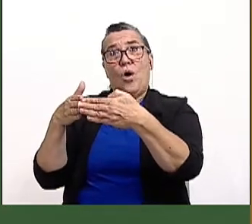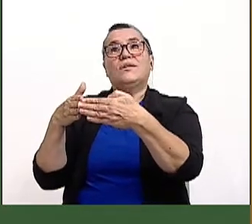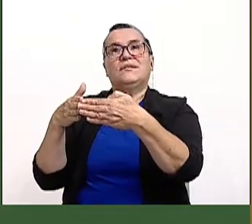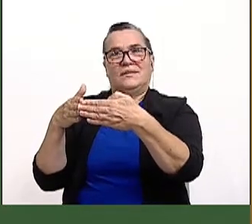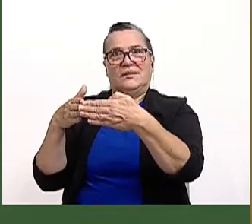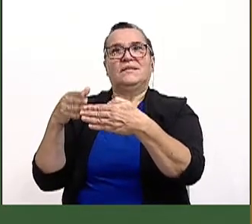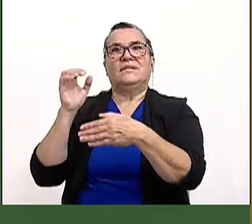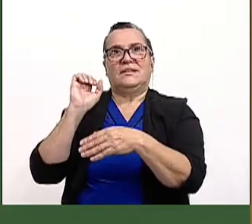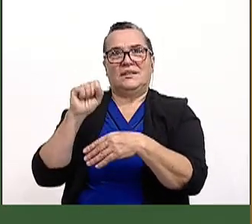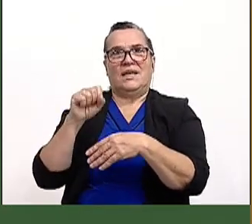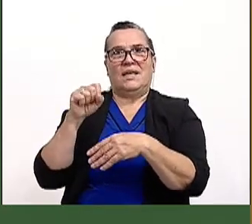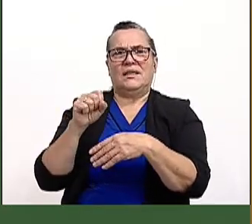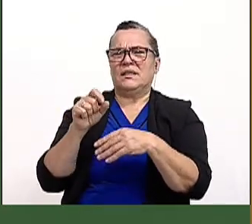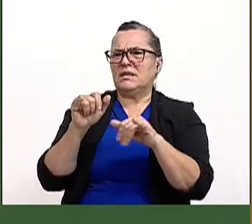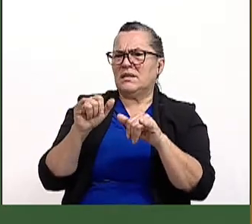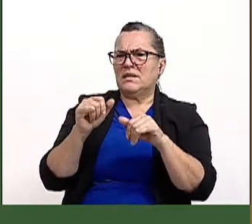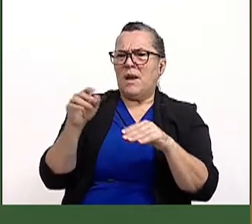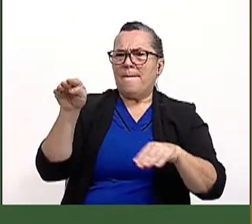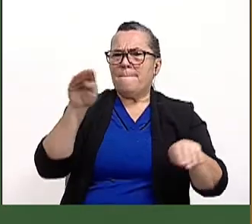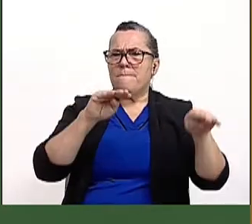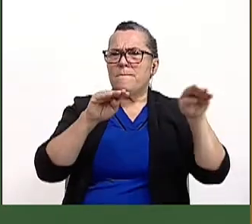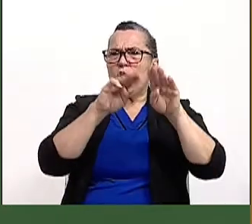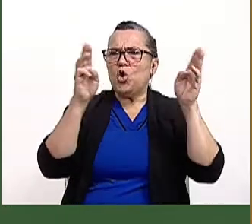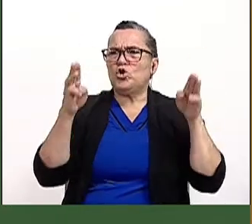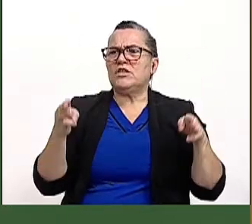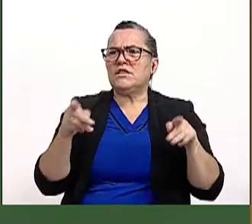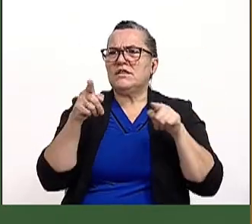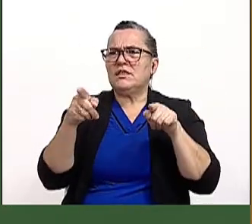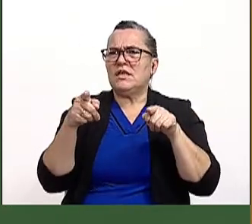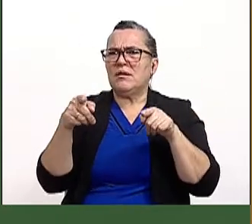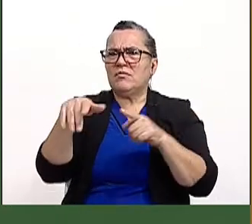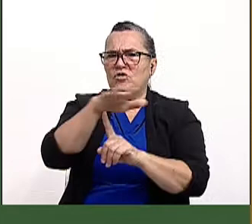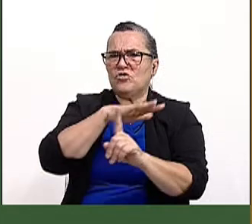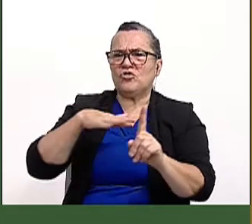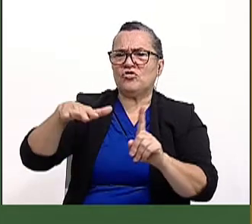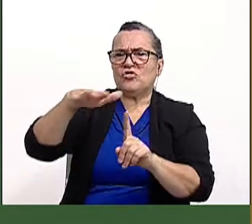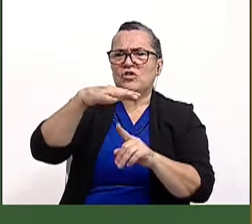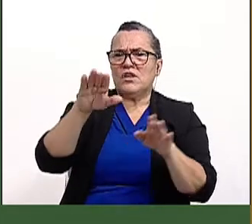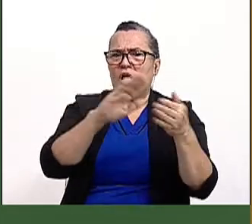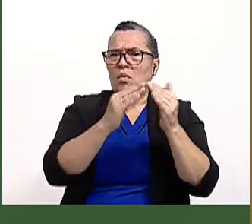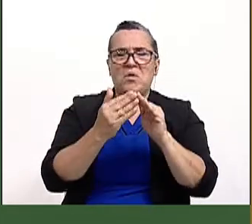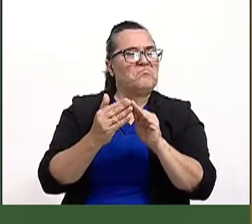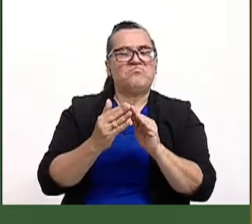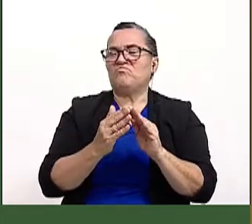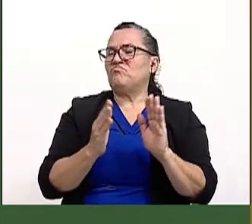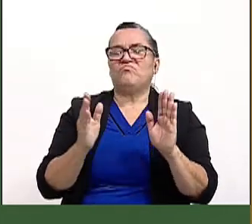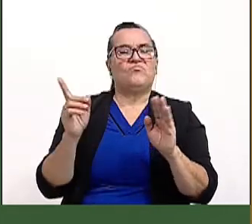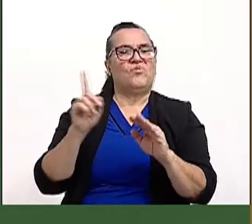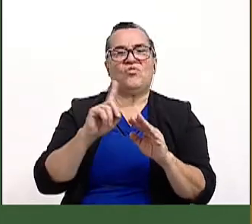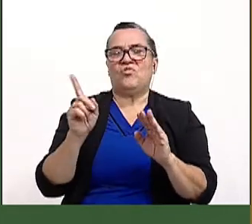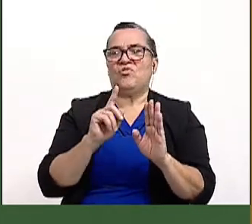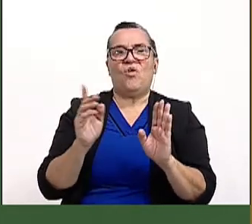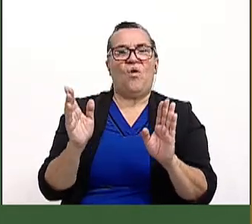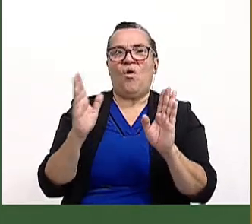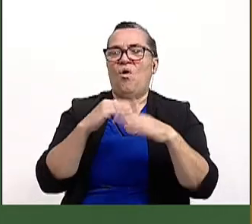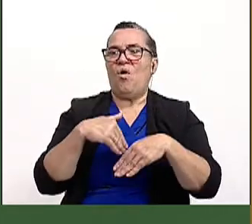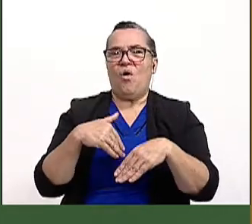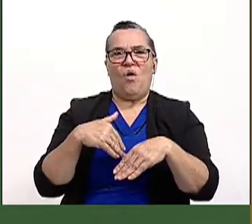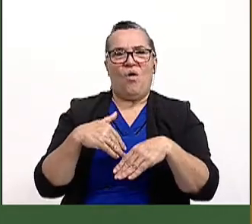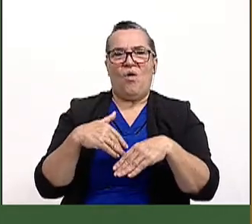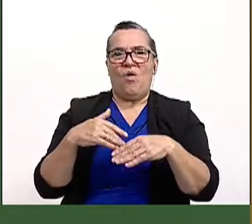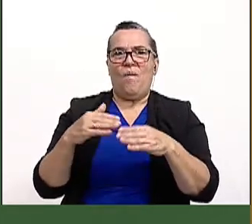there museums around your community? No, there aren't any museums around my